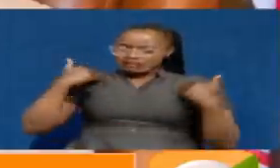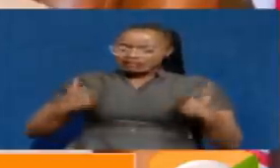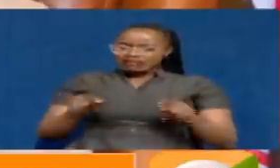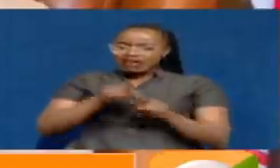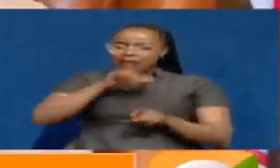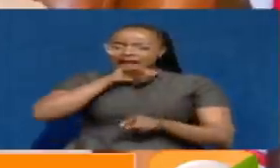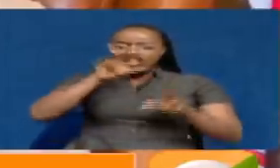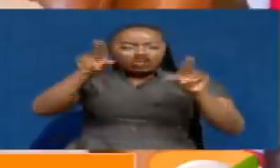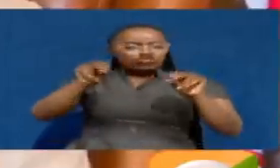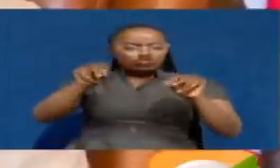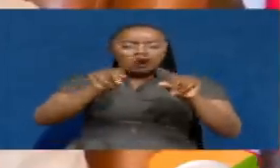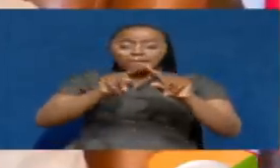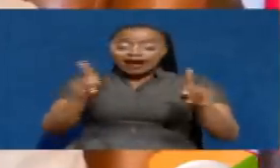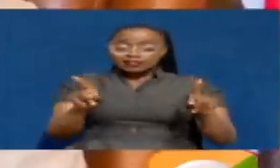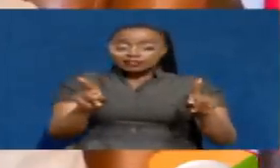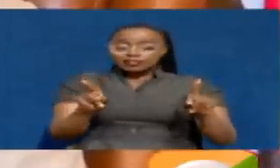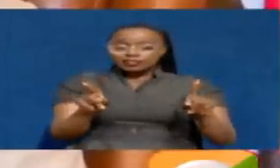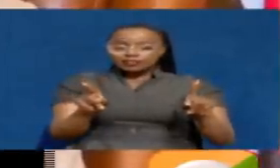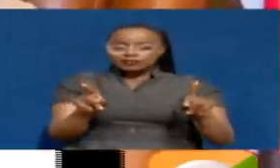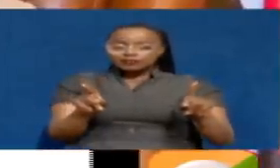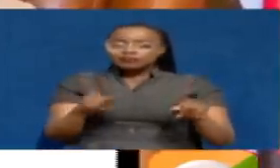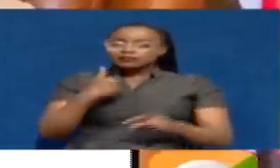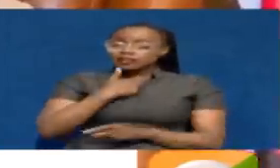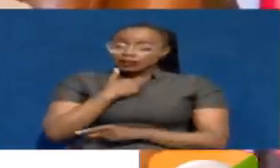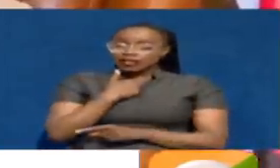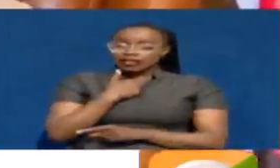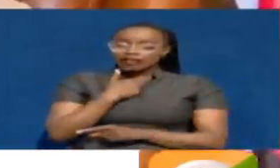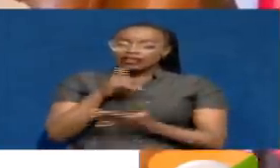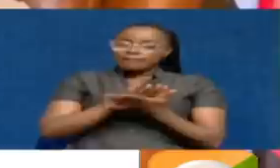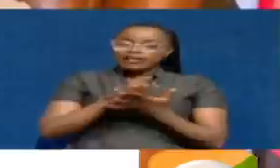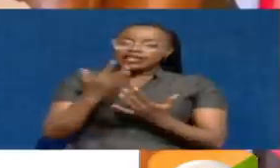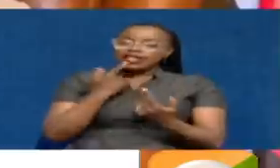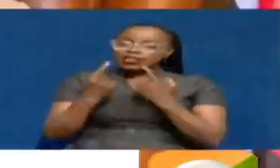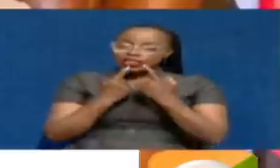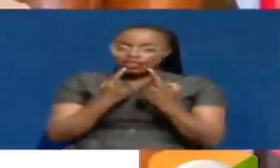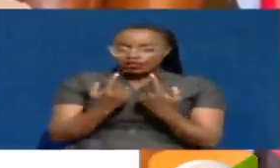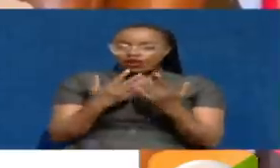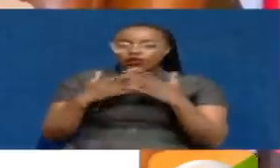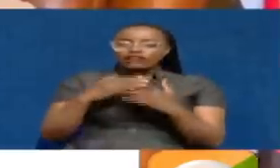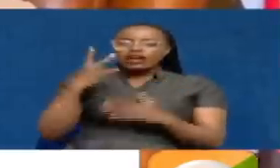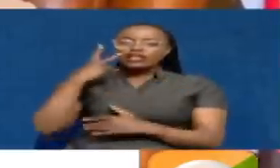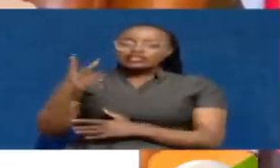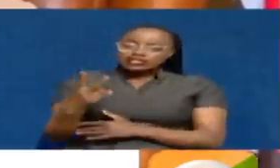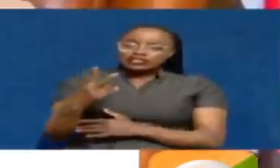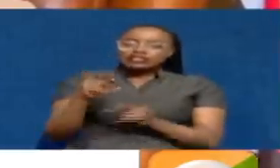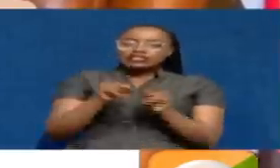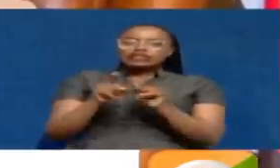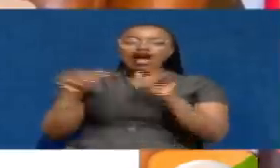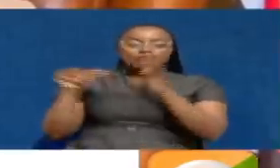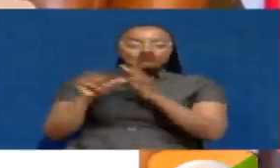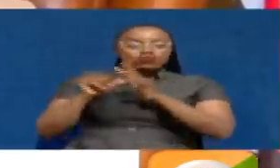Odinga. And I was basically addressing what I see as a cancer in this